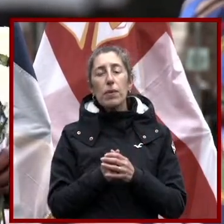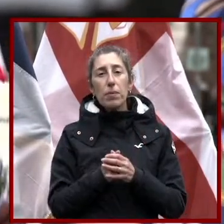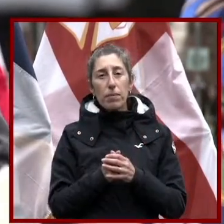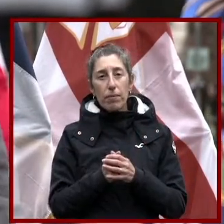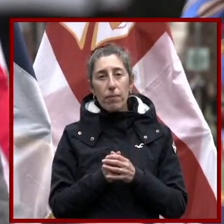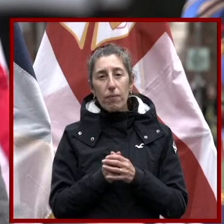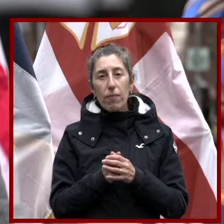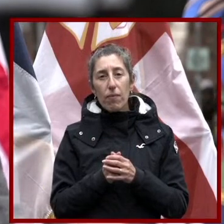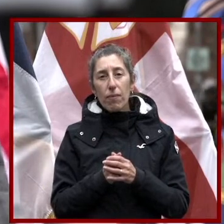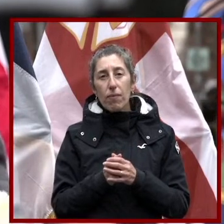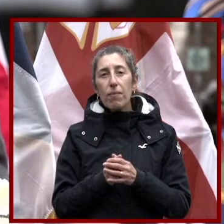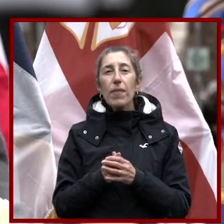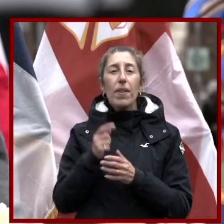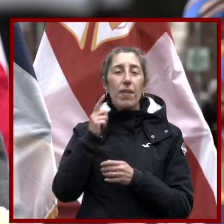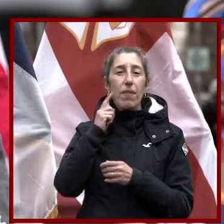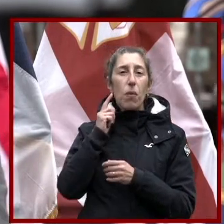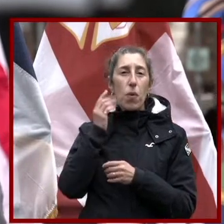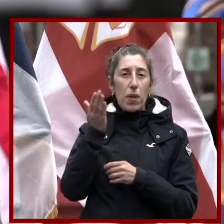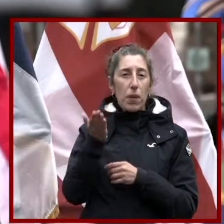for you.